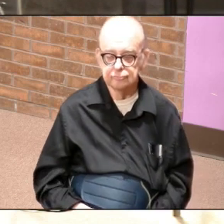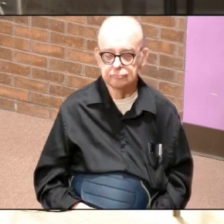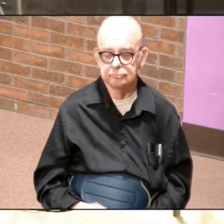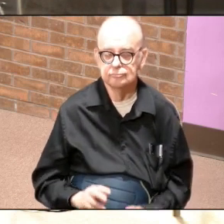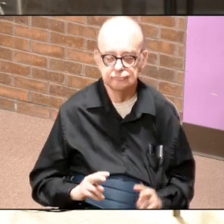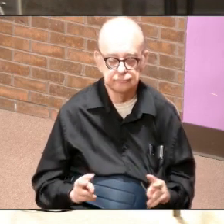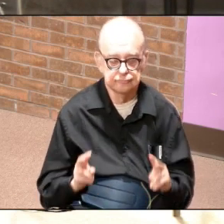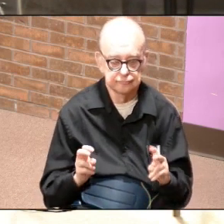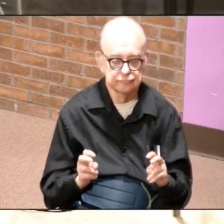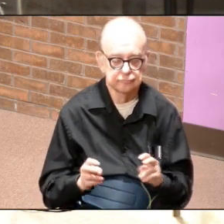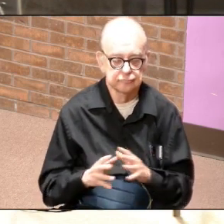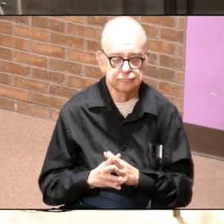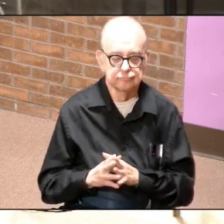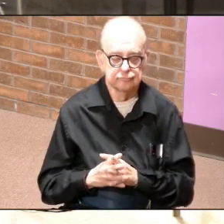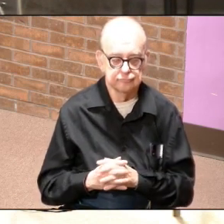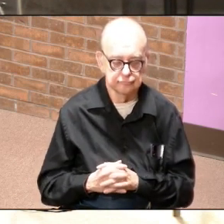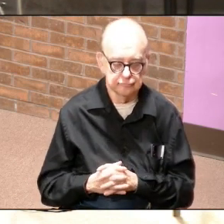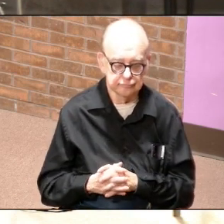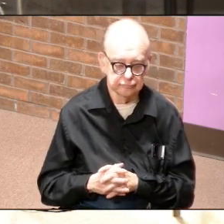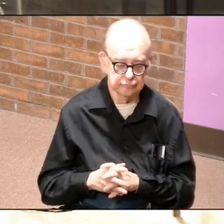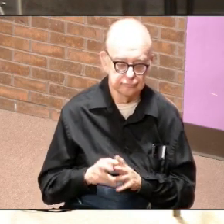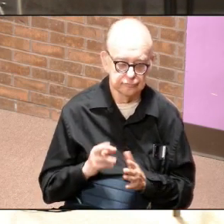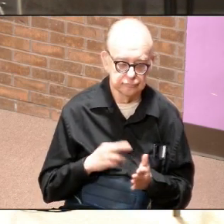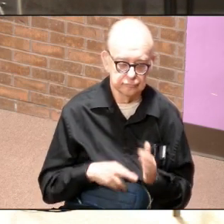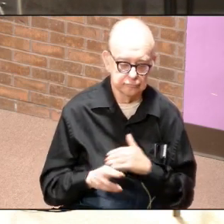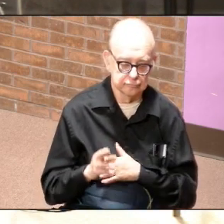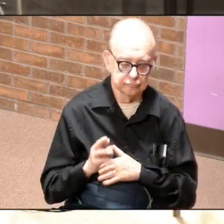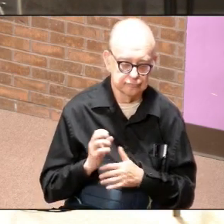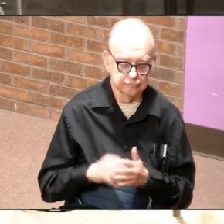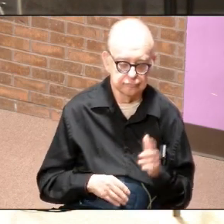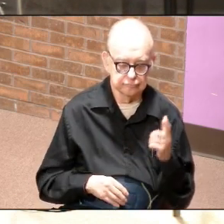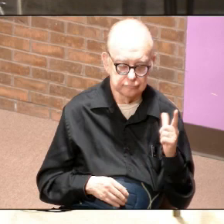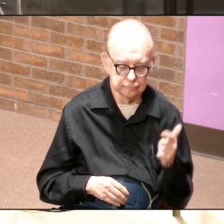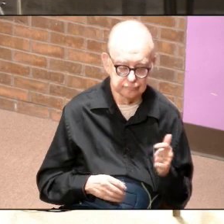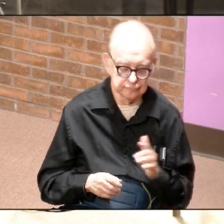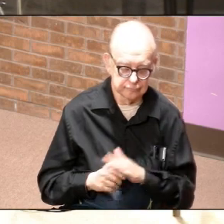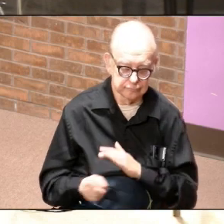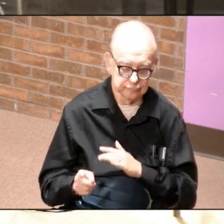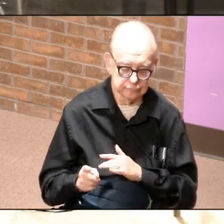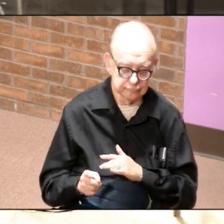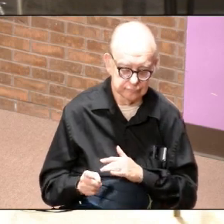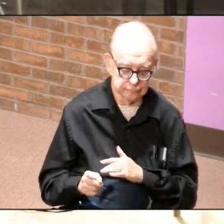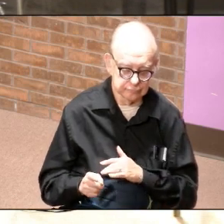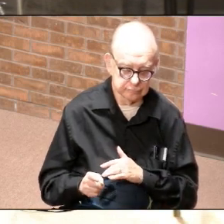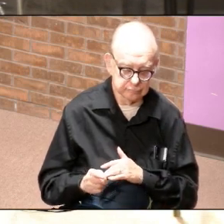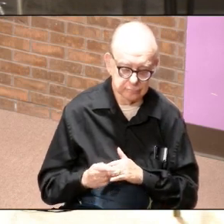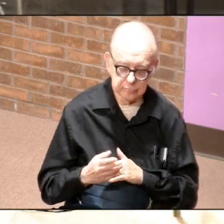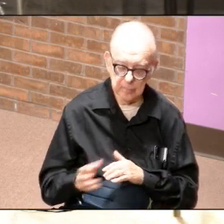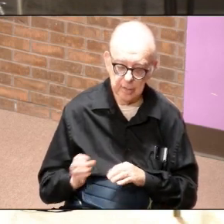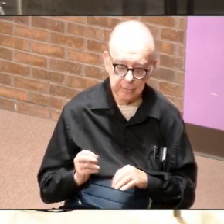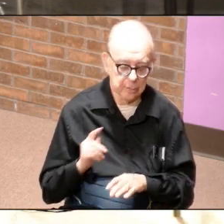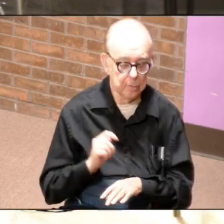Look at what he says. In Revelation chapter 21, he says, there's no temple there.